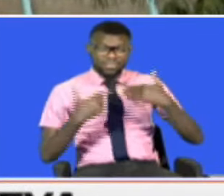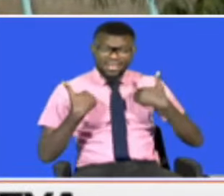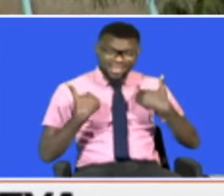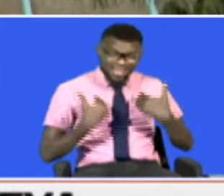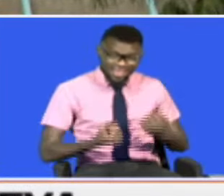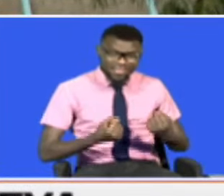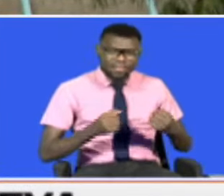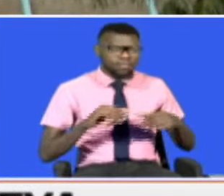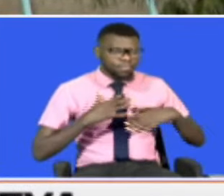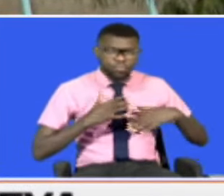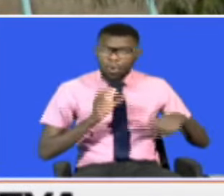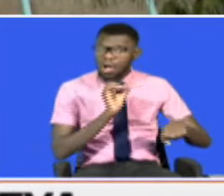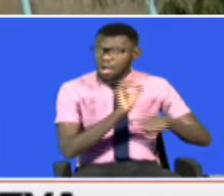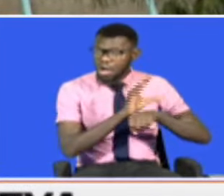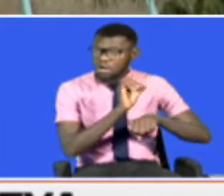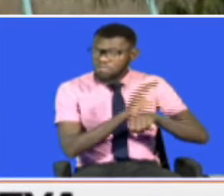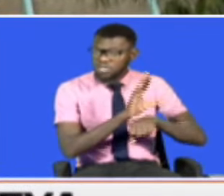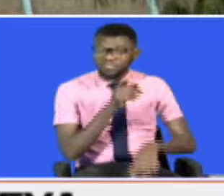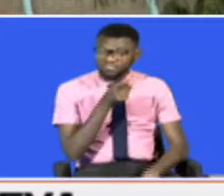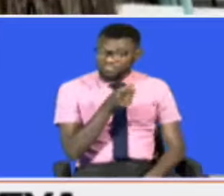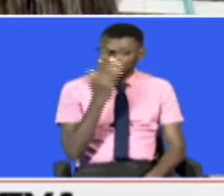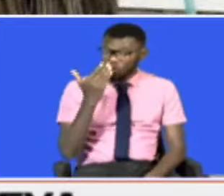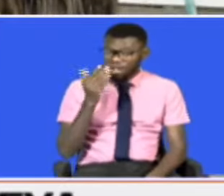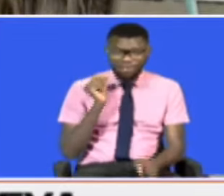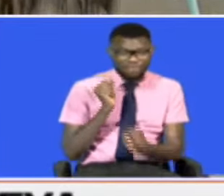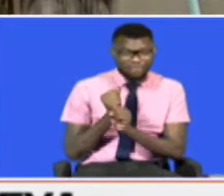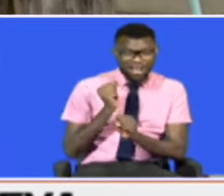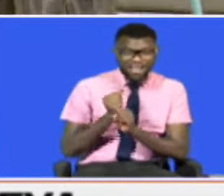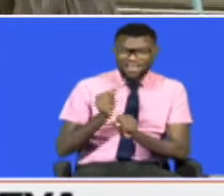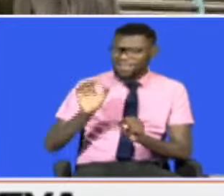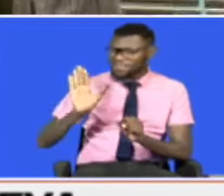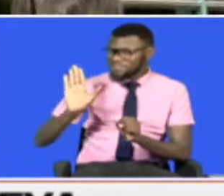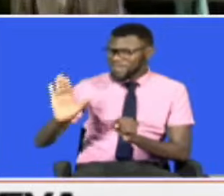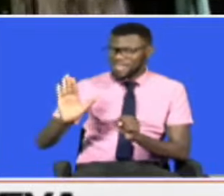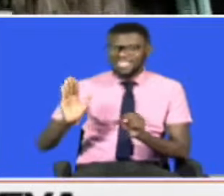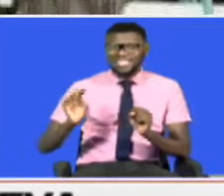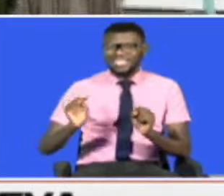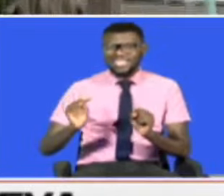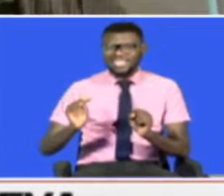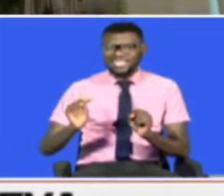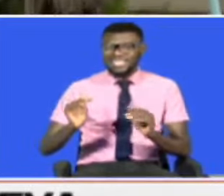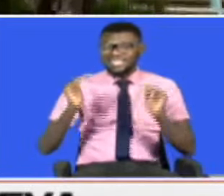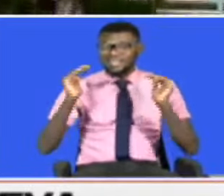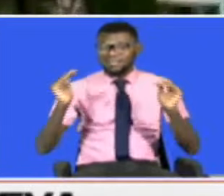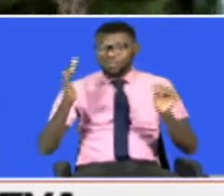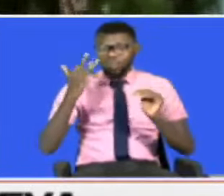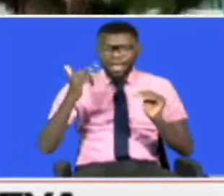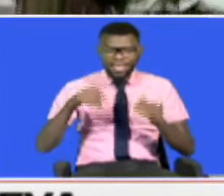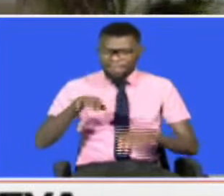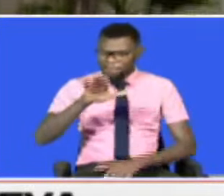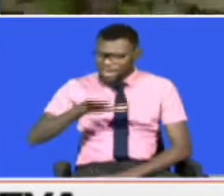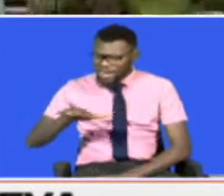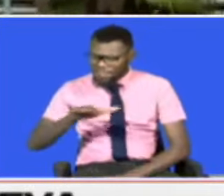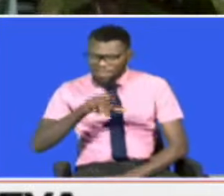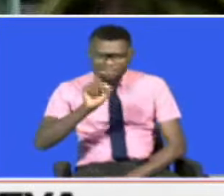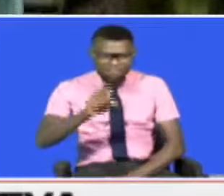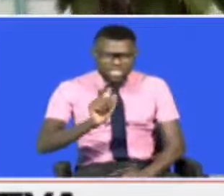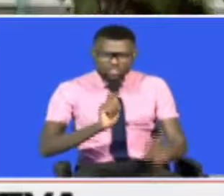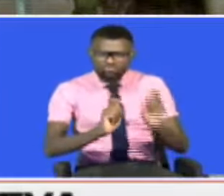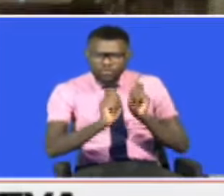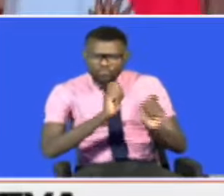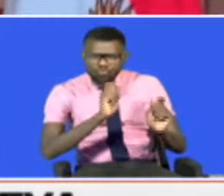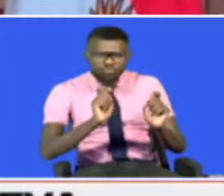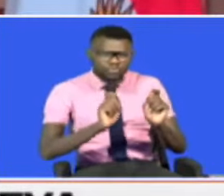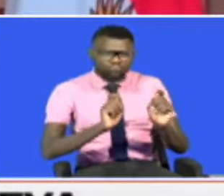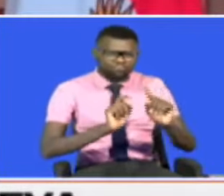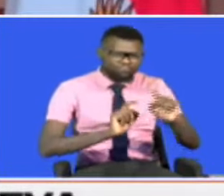kwamba kibarua kinachomsubiri Daktari Barasa endapo atapitishwa na bunge baada ya kupigwa msasa ni ujuzi wa hali ya